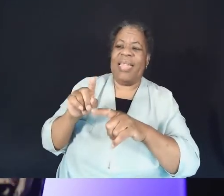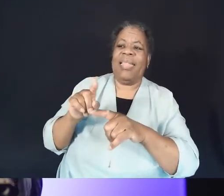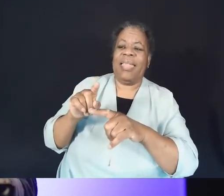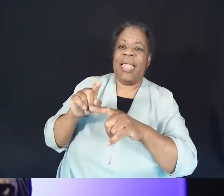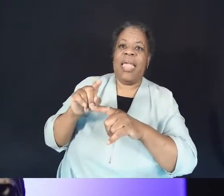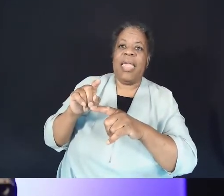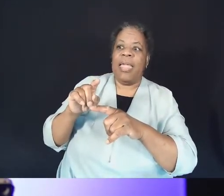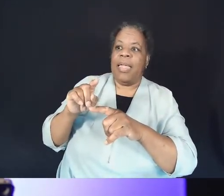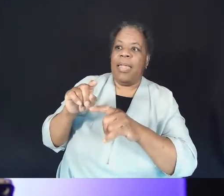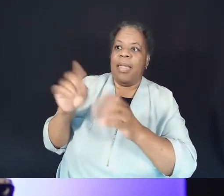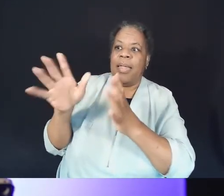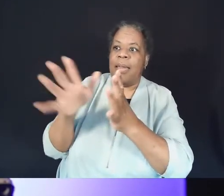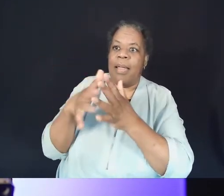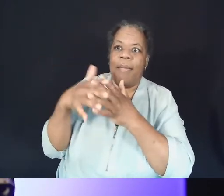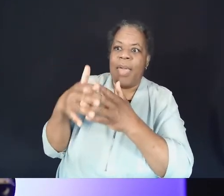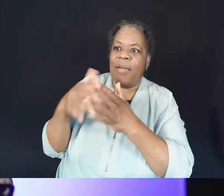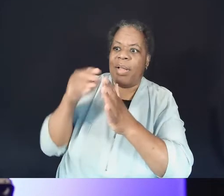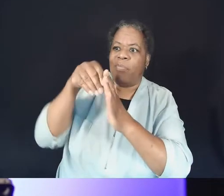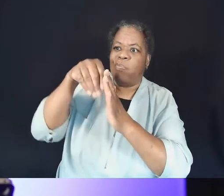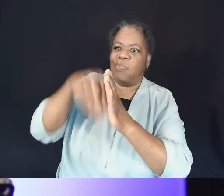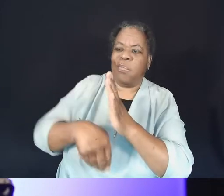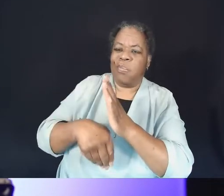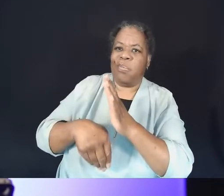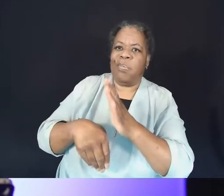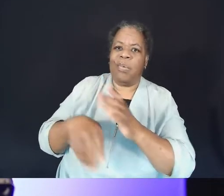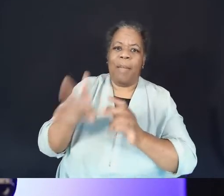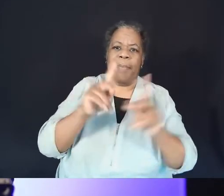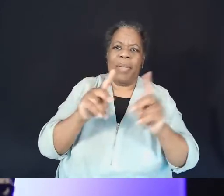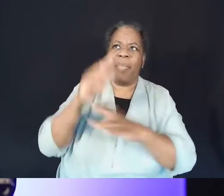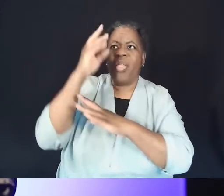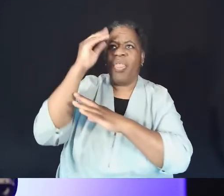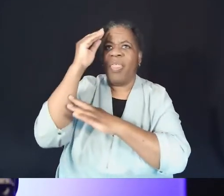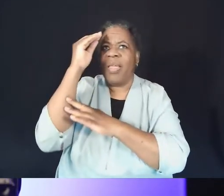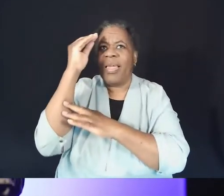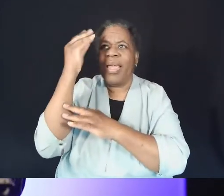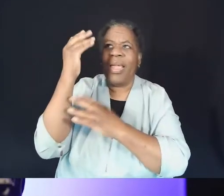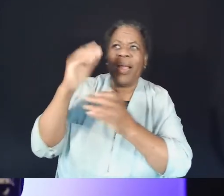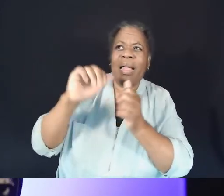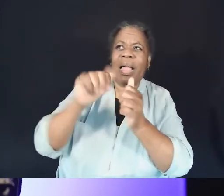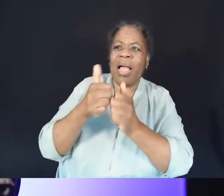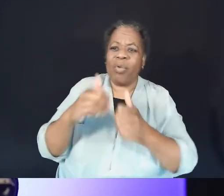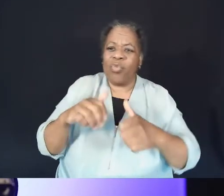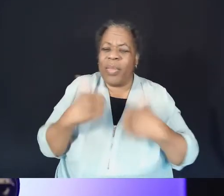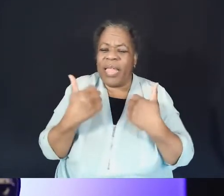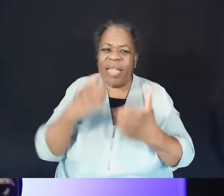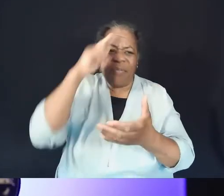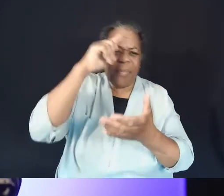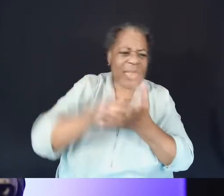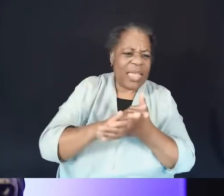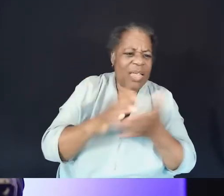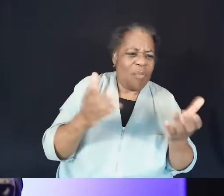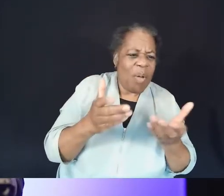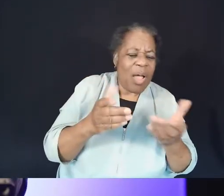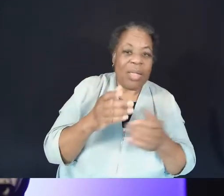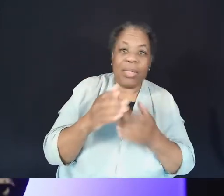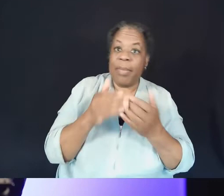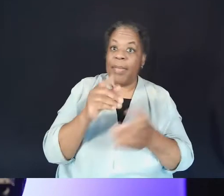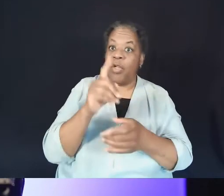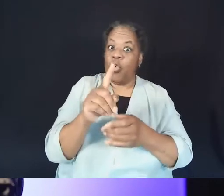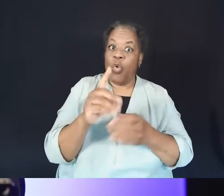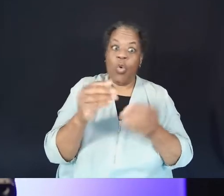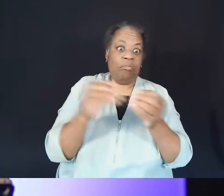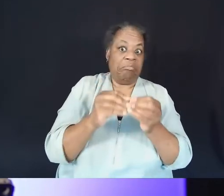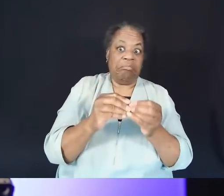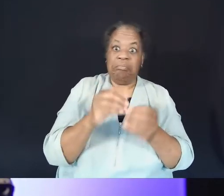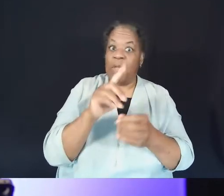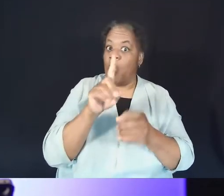they actually believe and how they want to live. And you might be asking the very same questions and more. There are